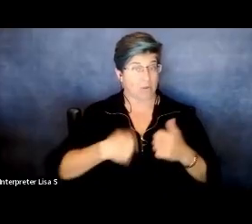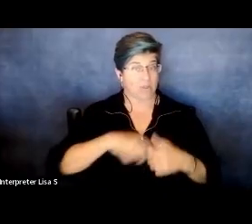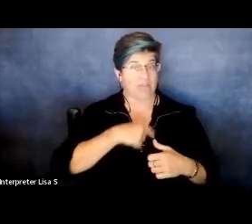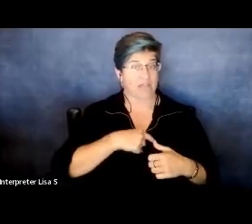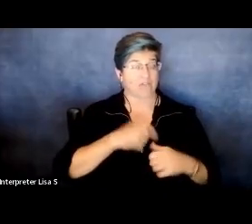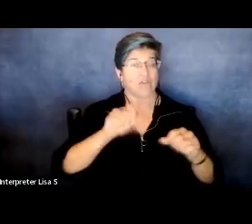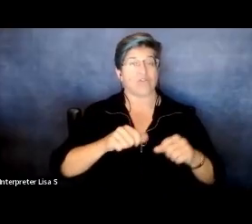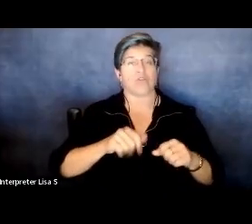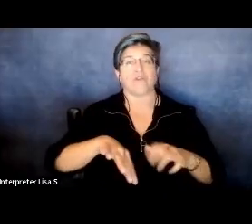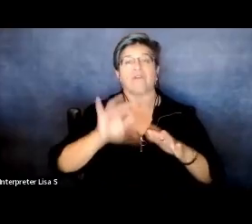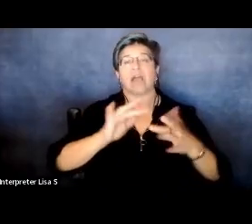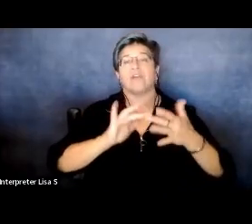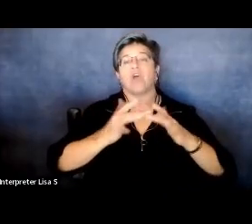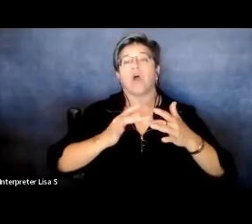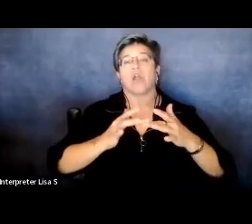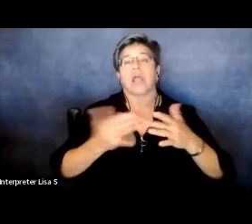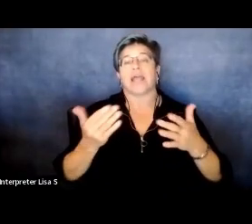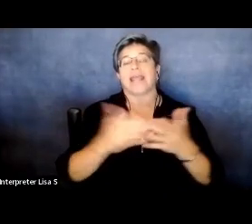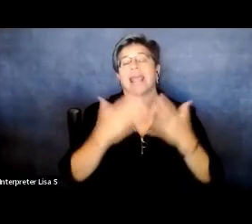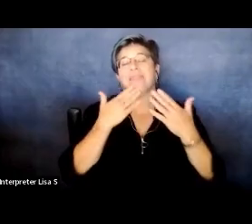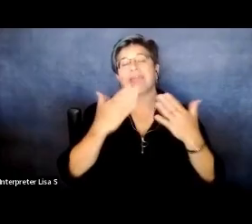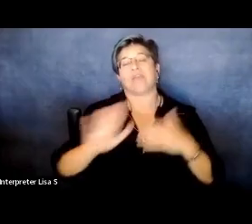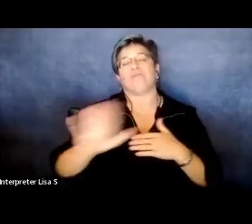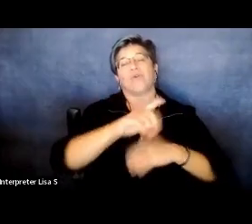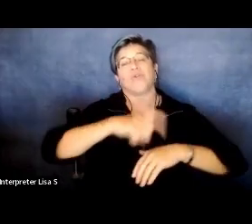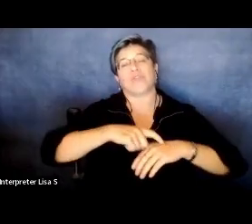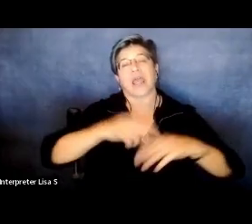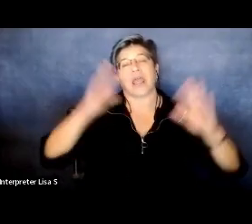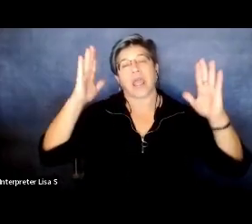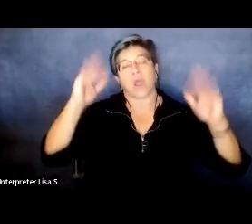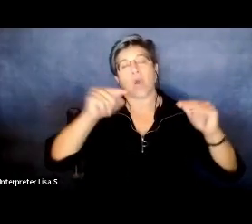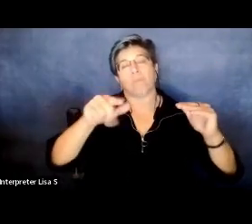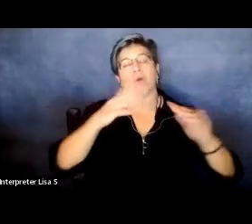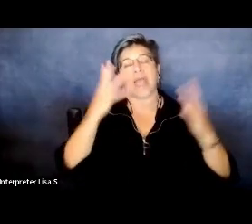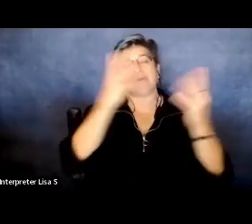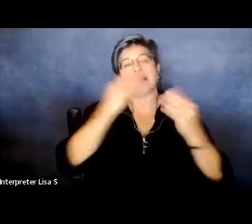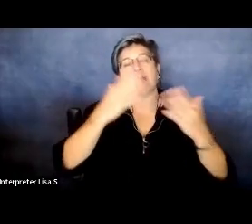us online. Again, thank you for your time. Hope that you have a lovely